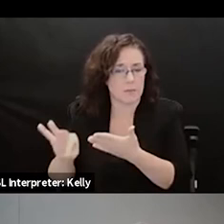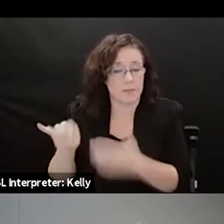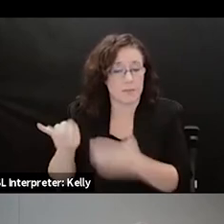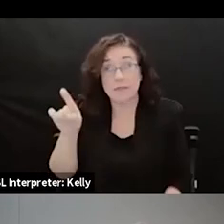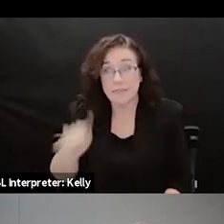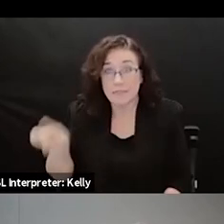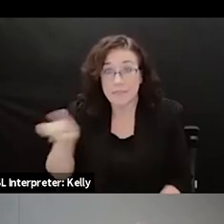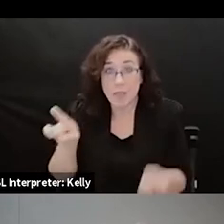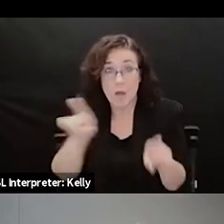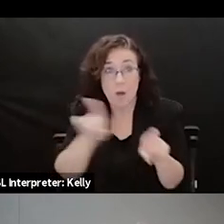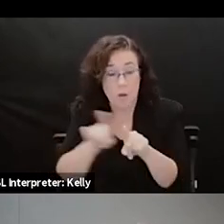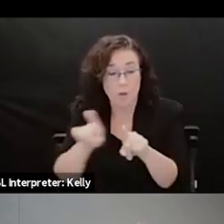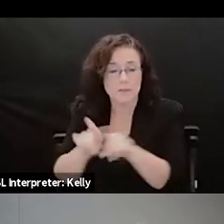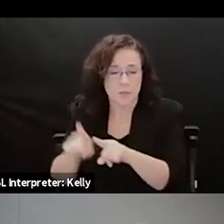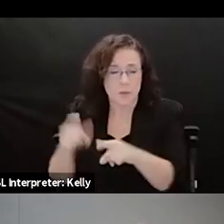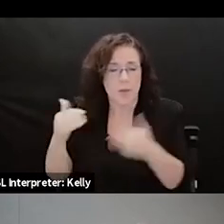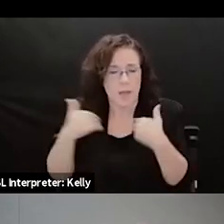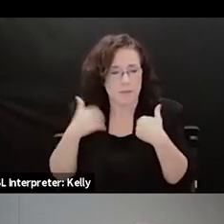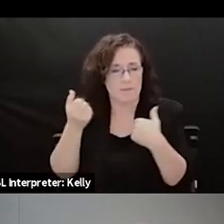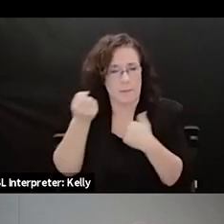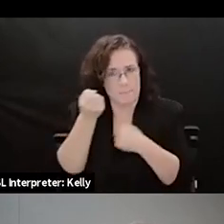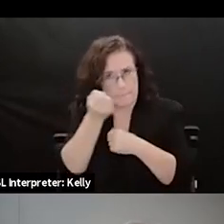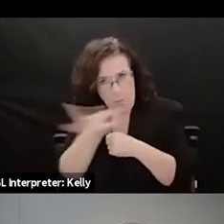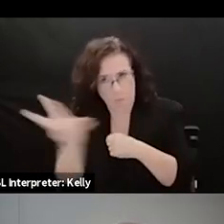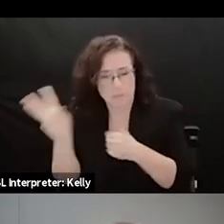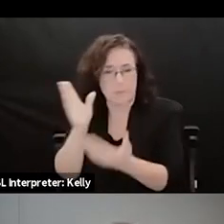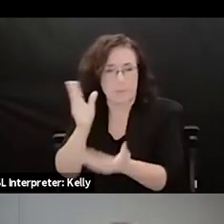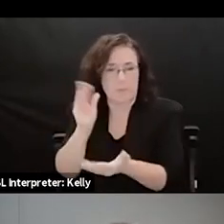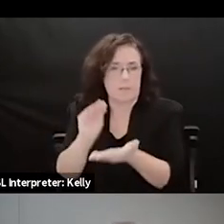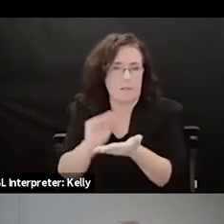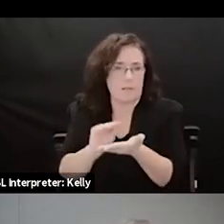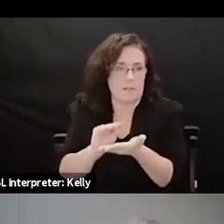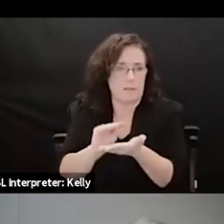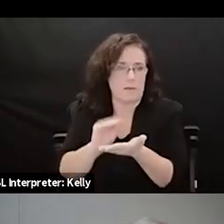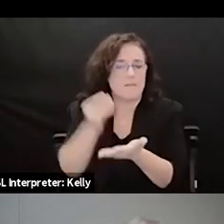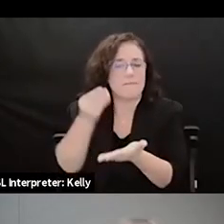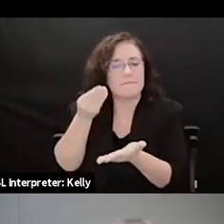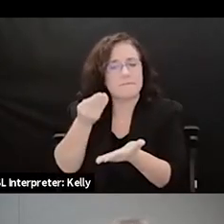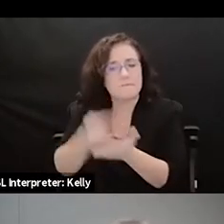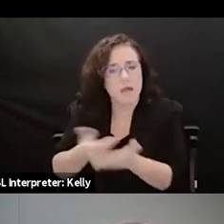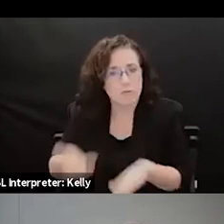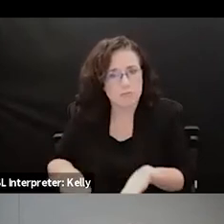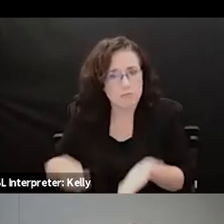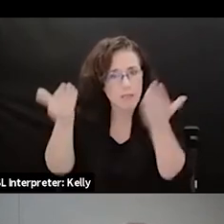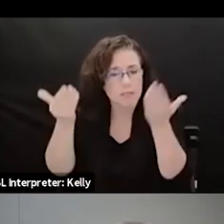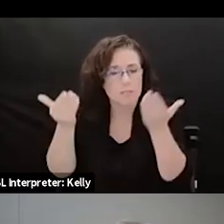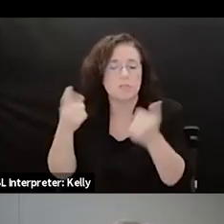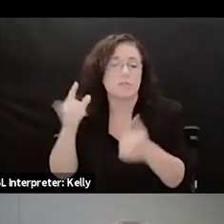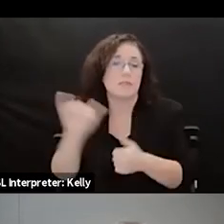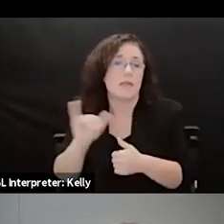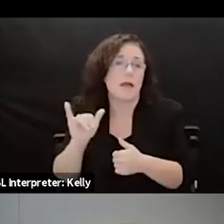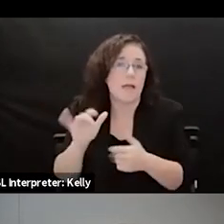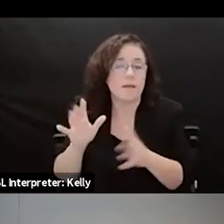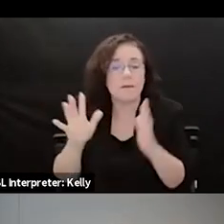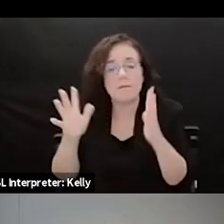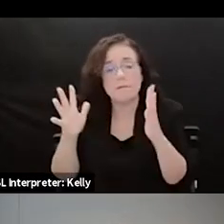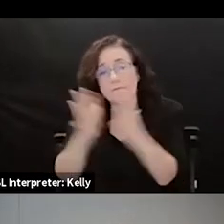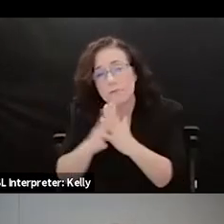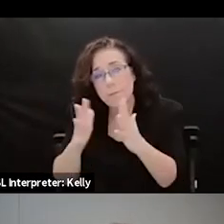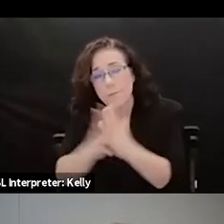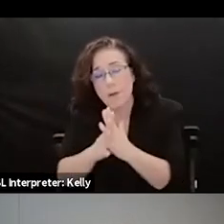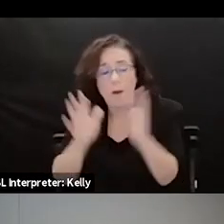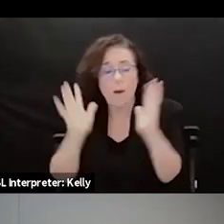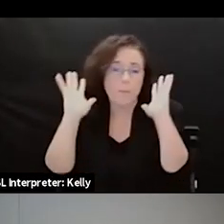multiple funds going um like fundraisers football basketball cheer all of those